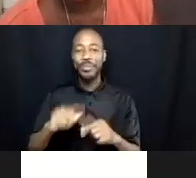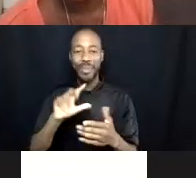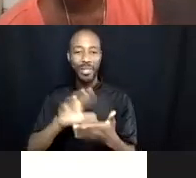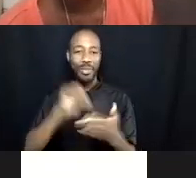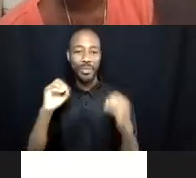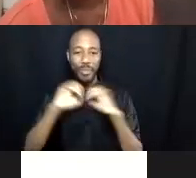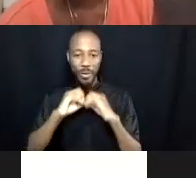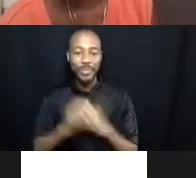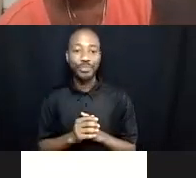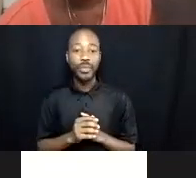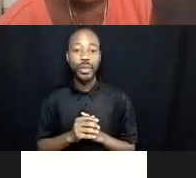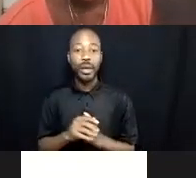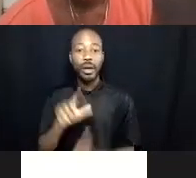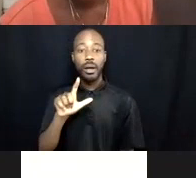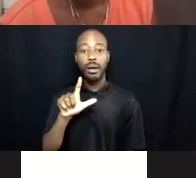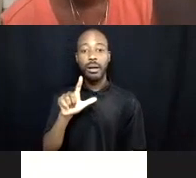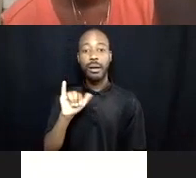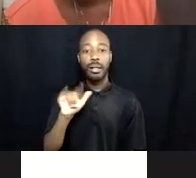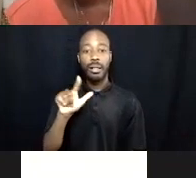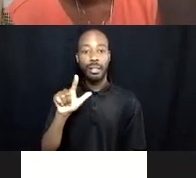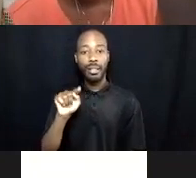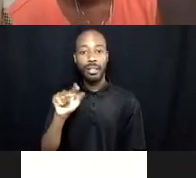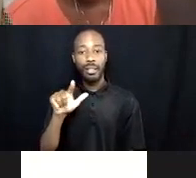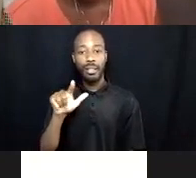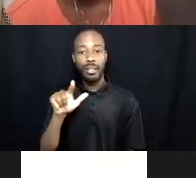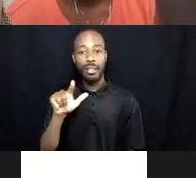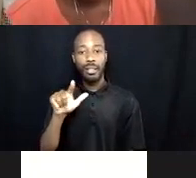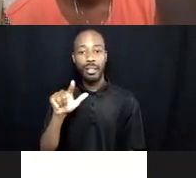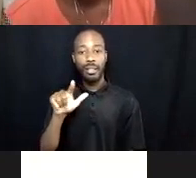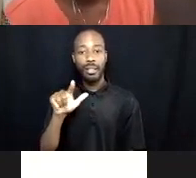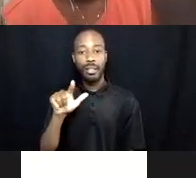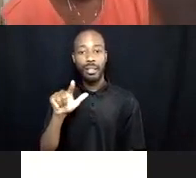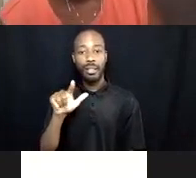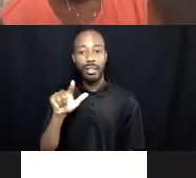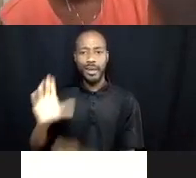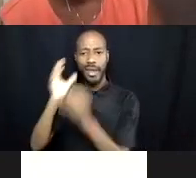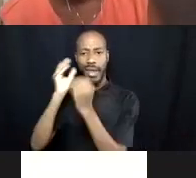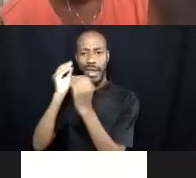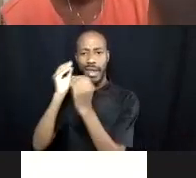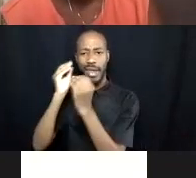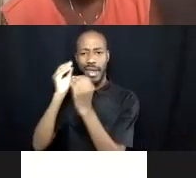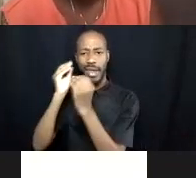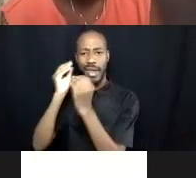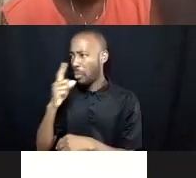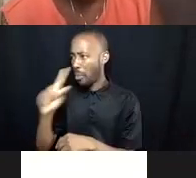Tay's info. Little Tay. Okay, let me see if I can go back